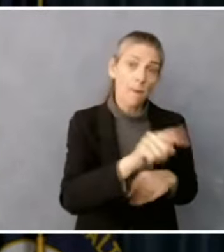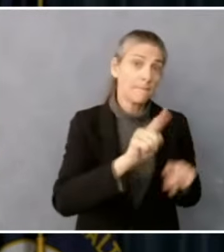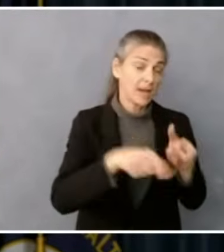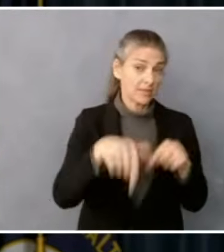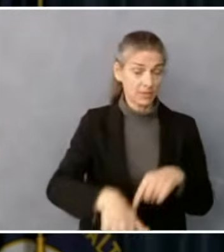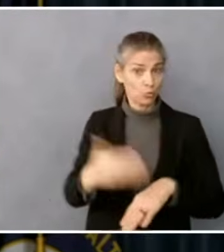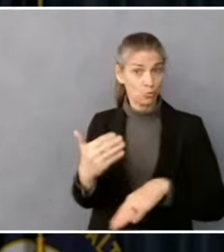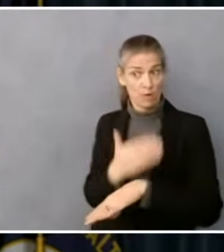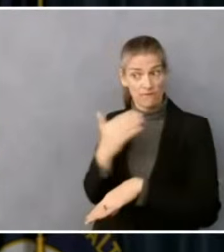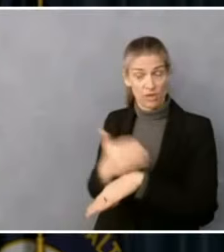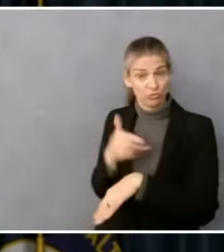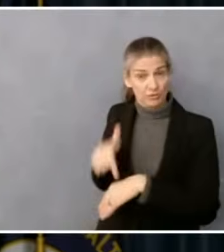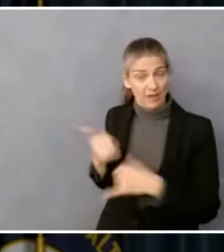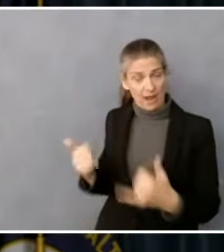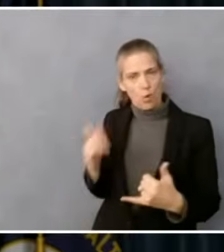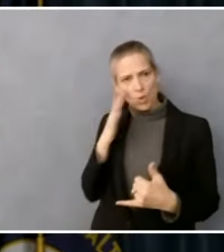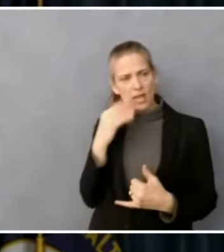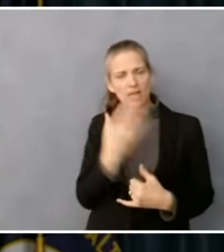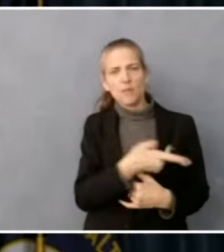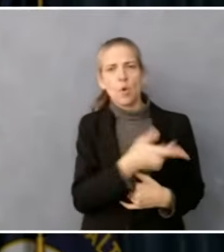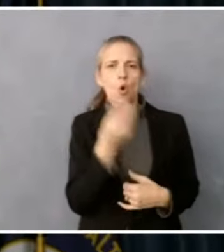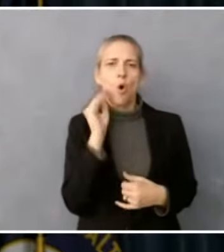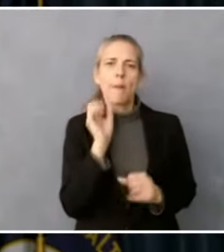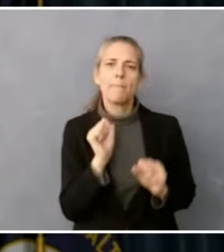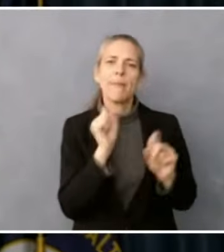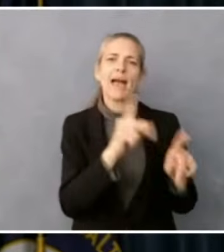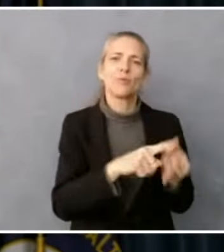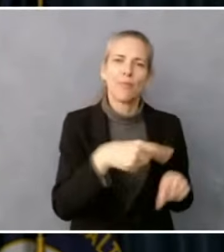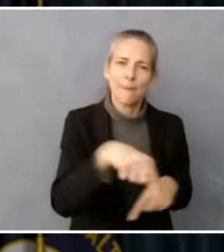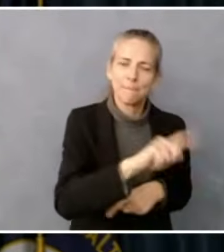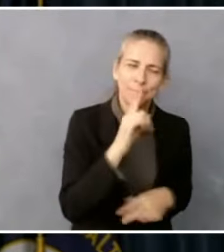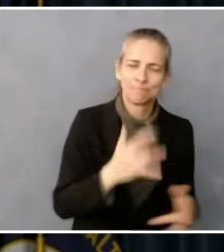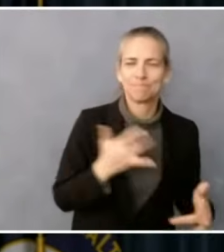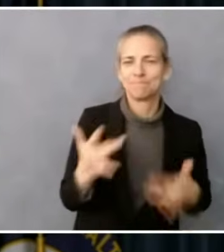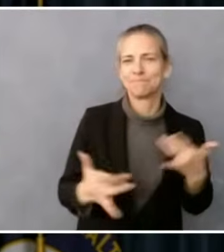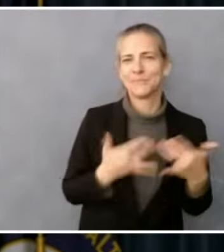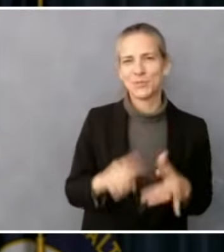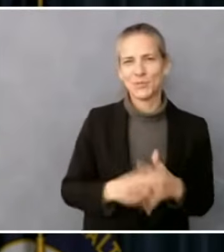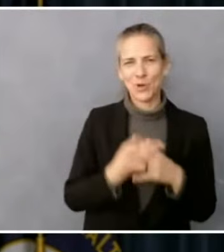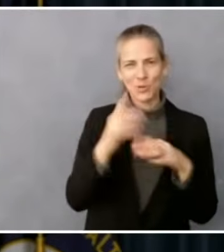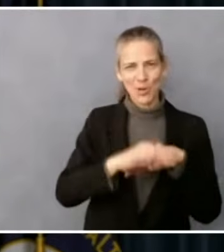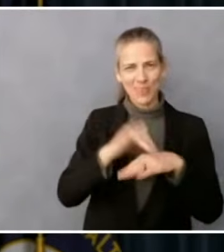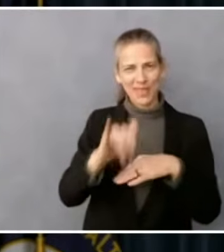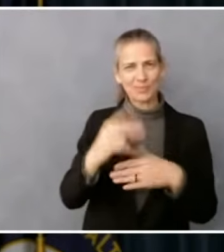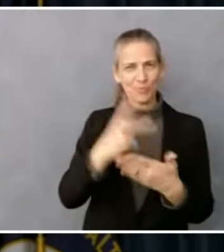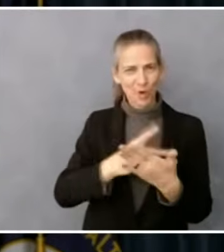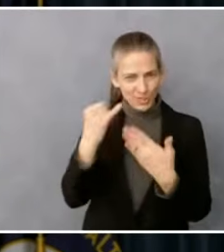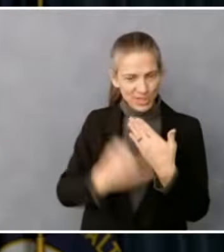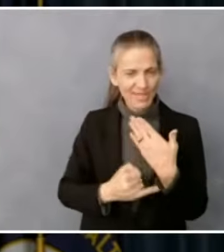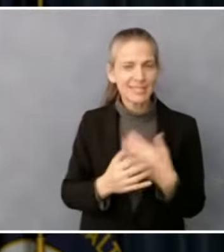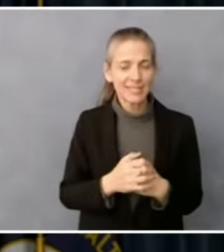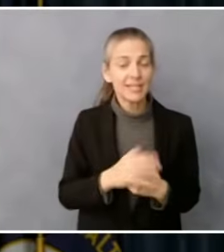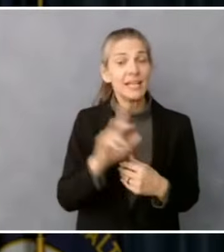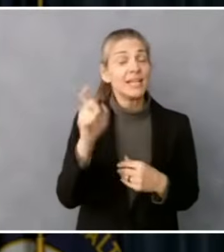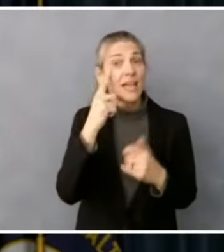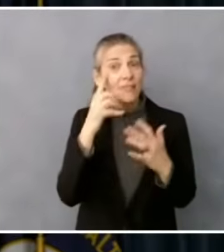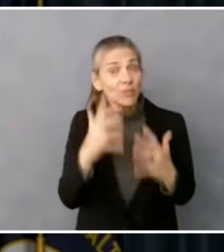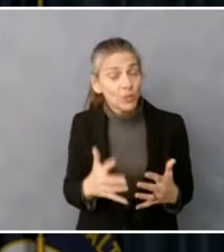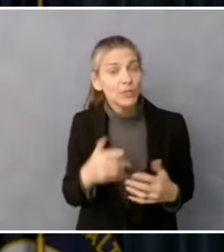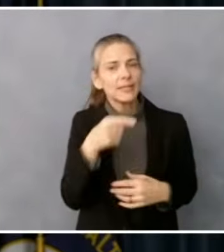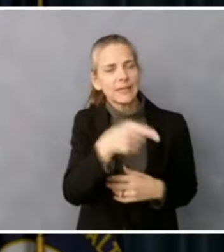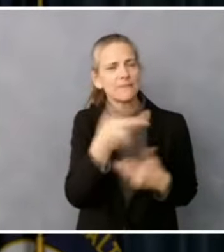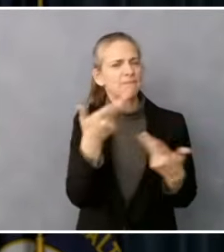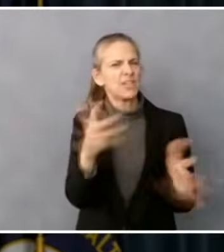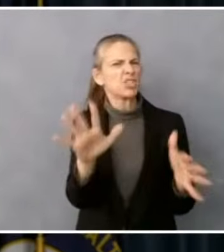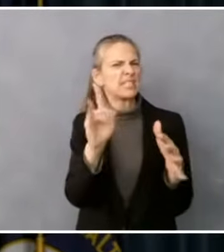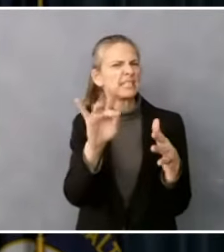renovation will give them their home back, and we are so excited to get started on the project. As Governor had already